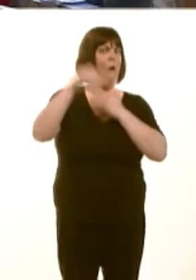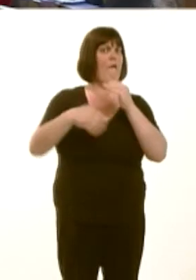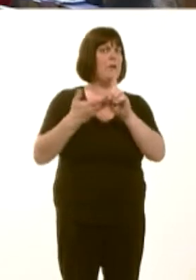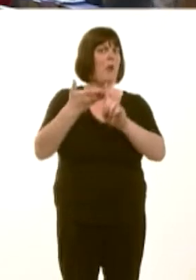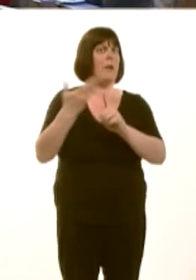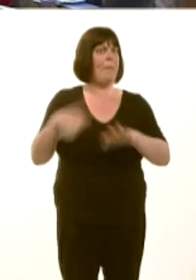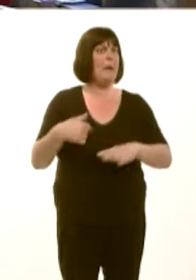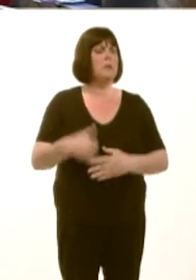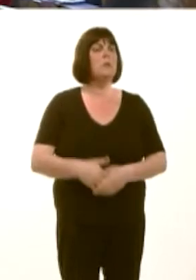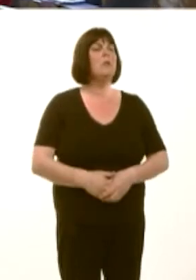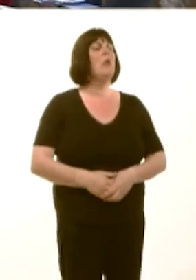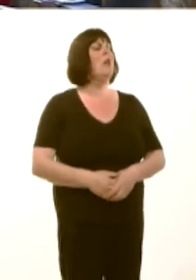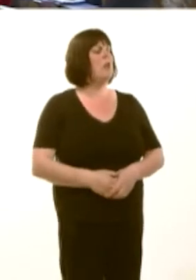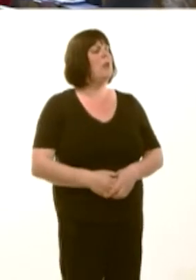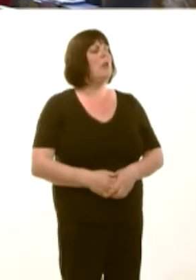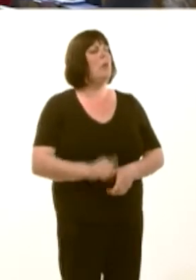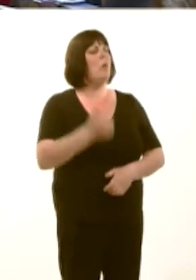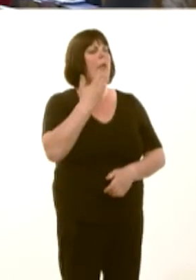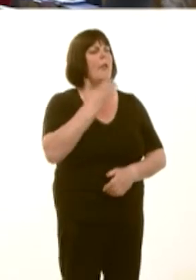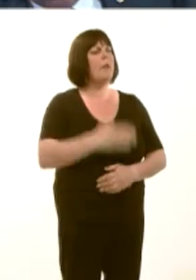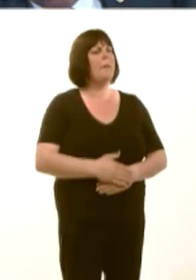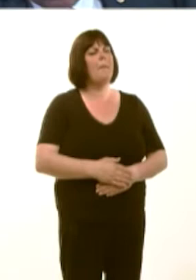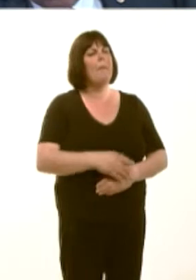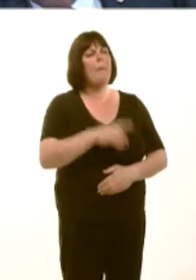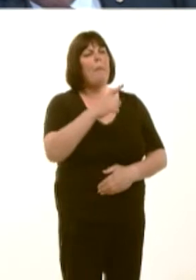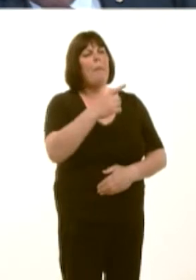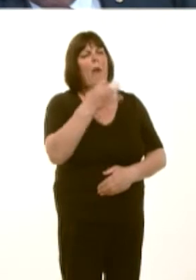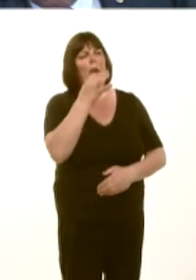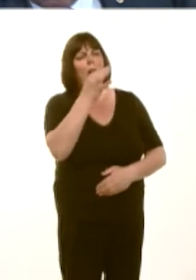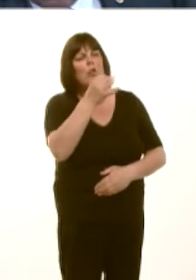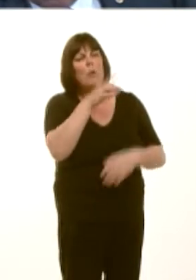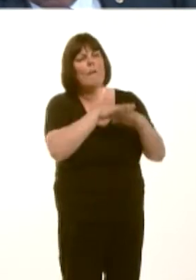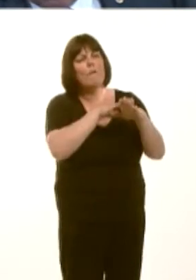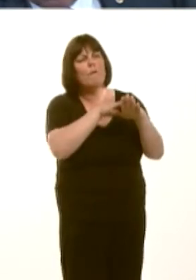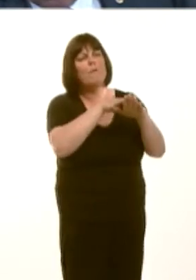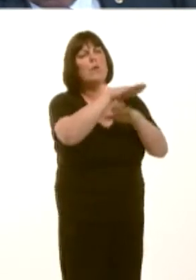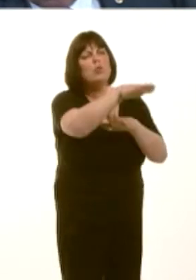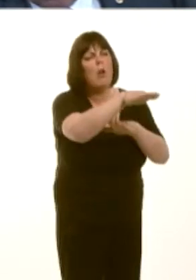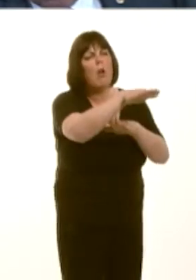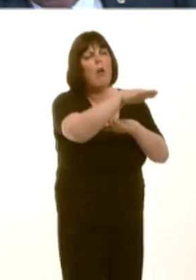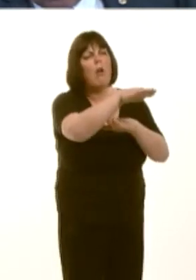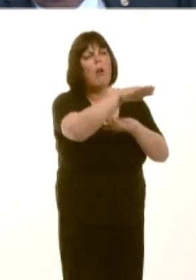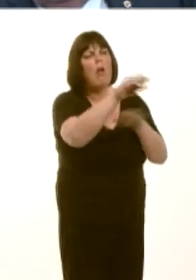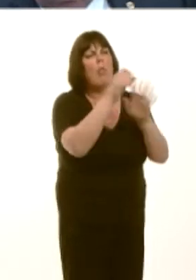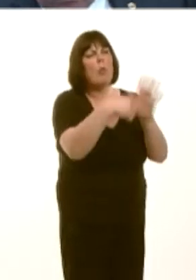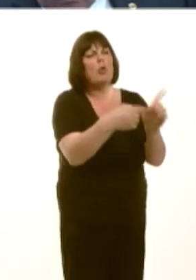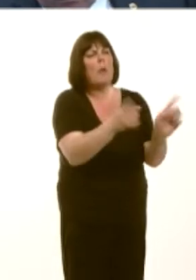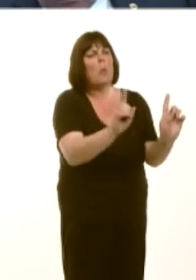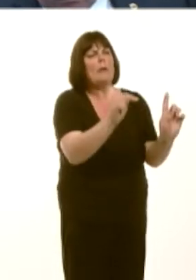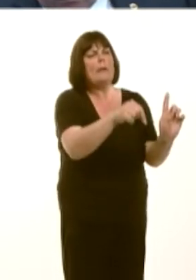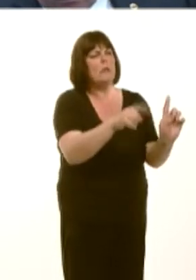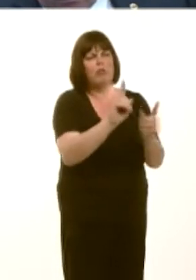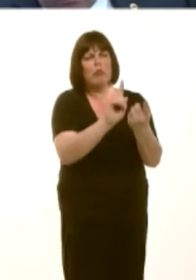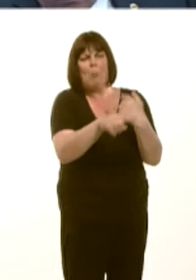Thank you, First Minister. I noted that wasn't a statement on the future of the programme. In last year's budget,